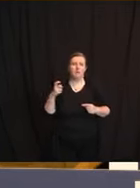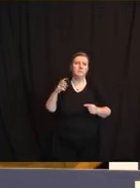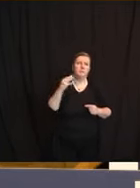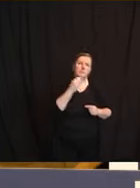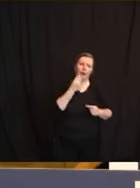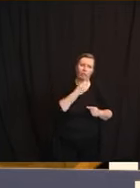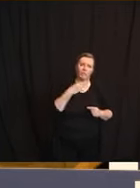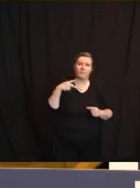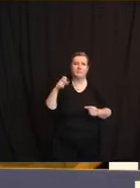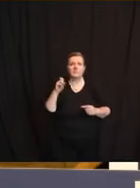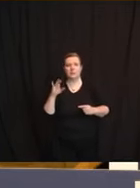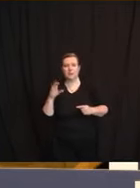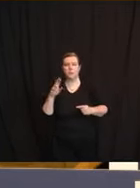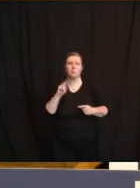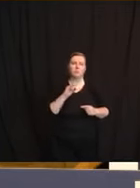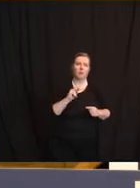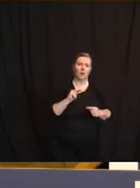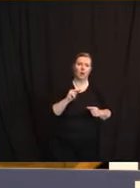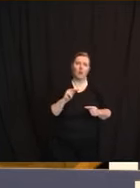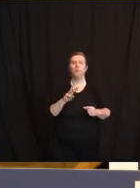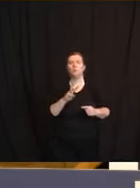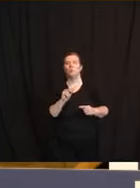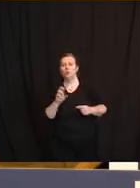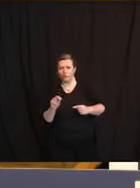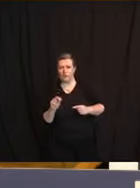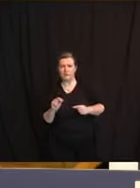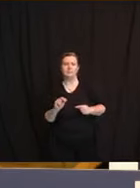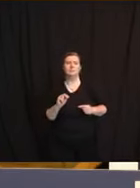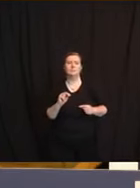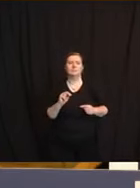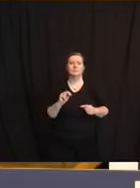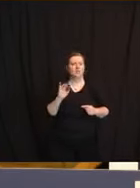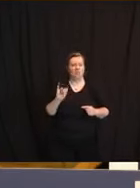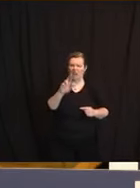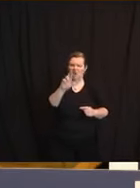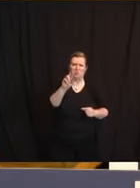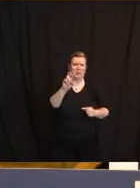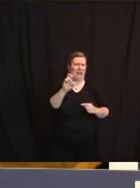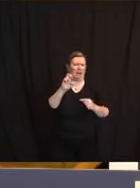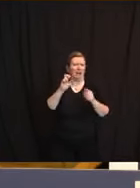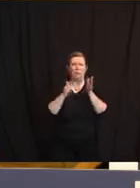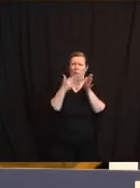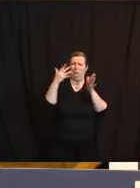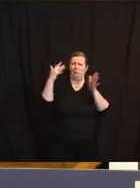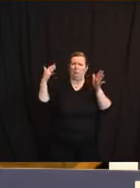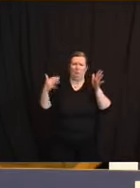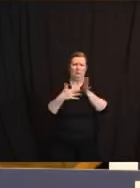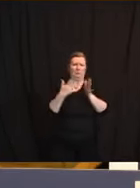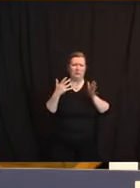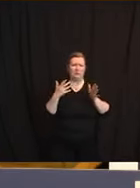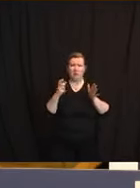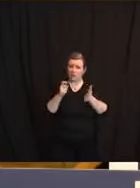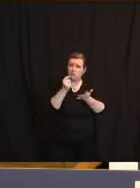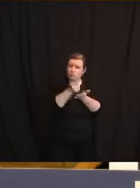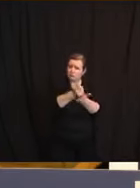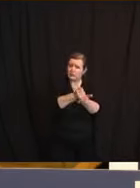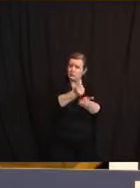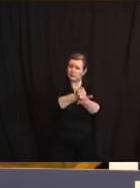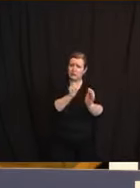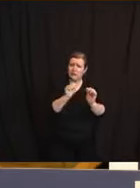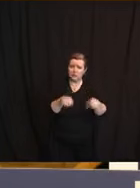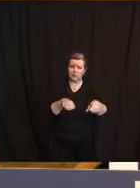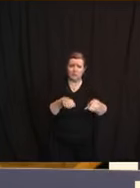Warren. This is a rare condition, but it can be treated. Early